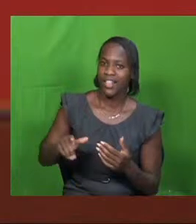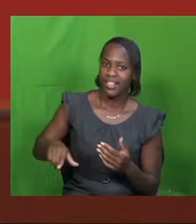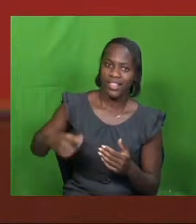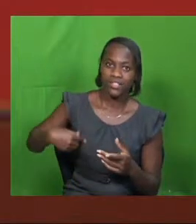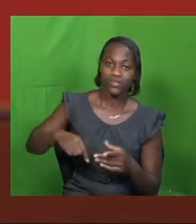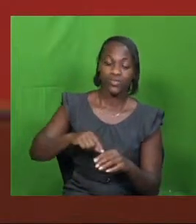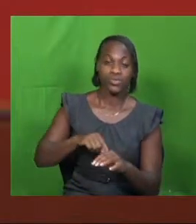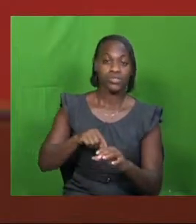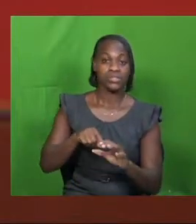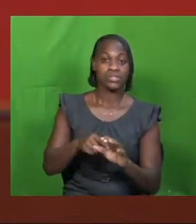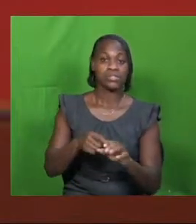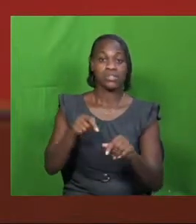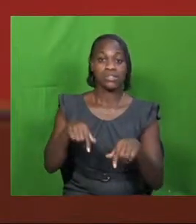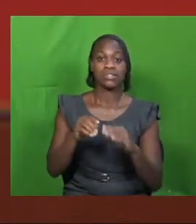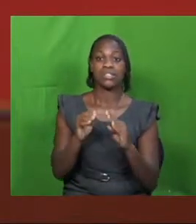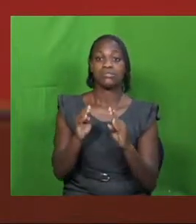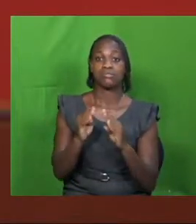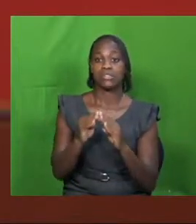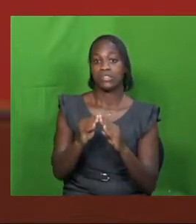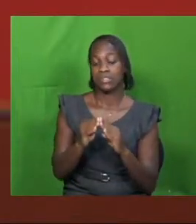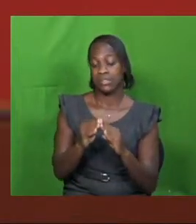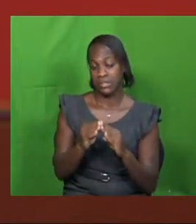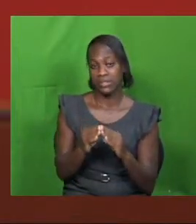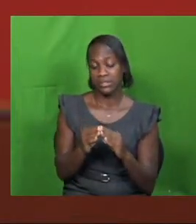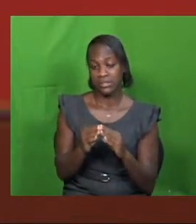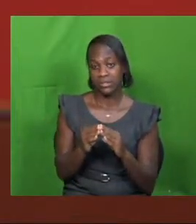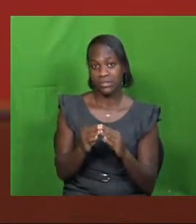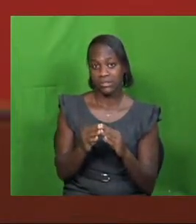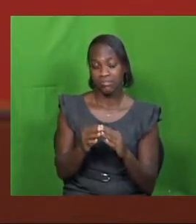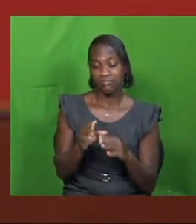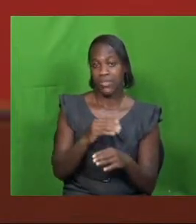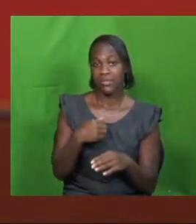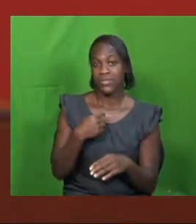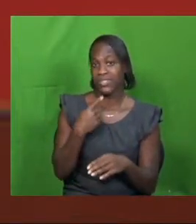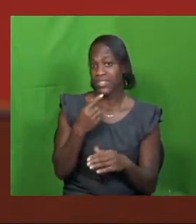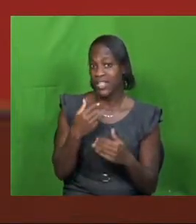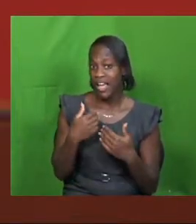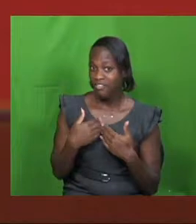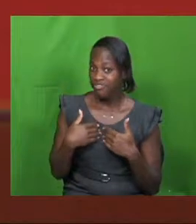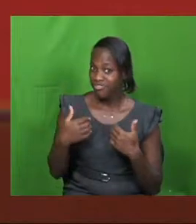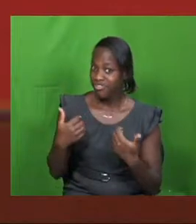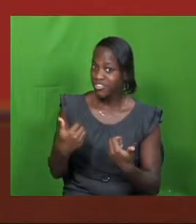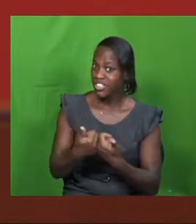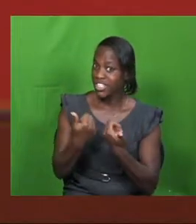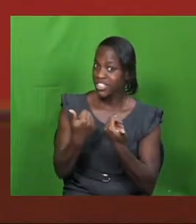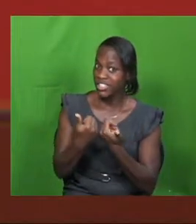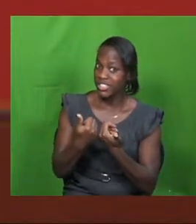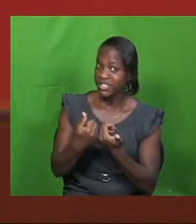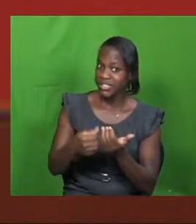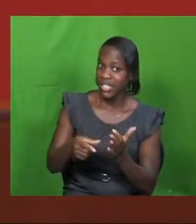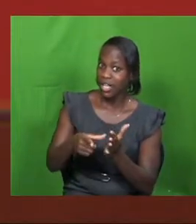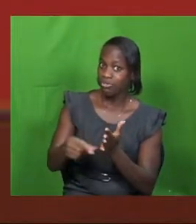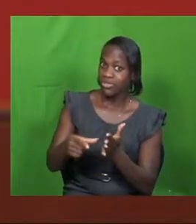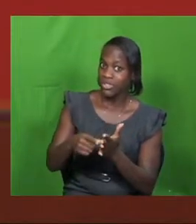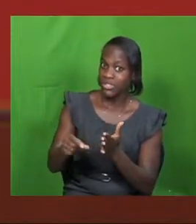commencing proceedings today. And I mentioned that we were meeting some challenges at the printing department.